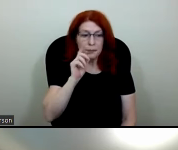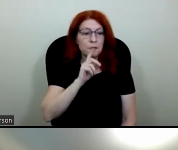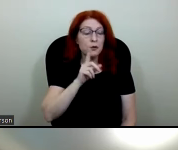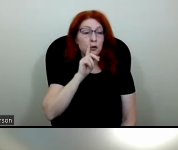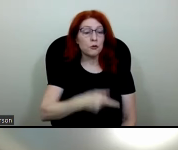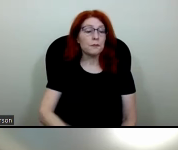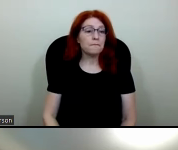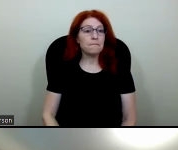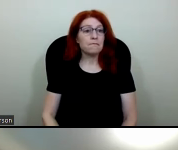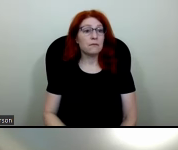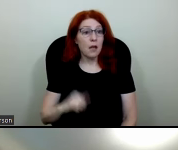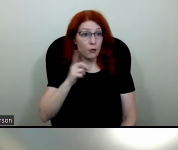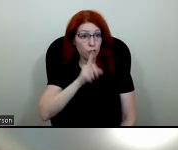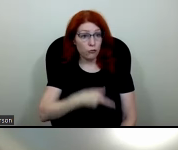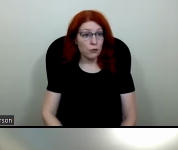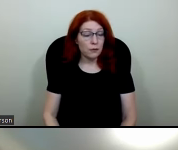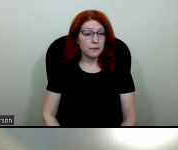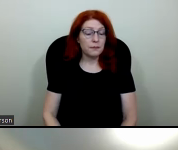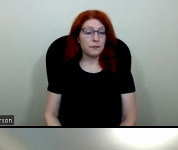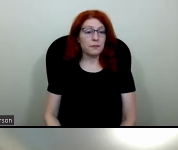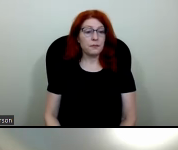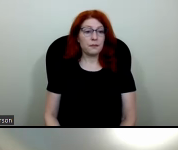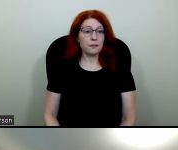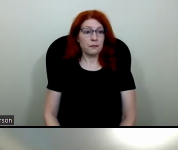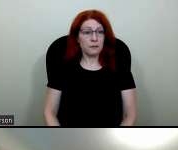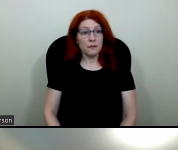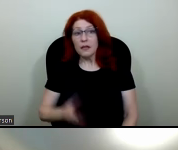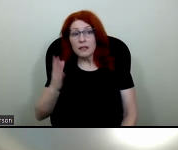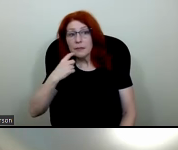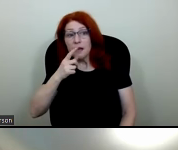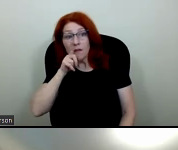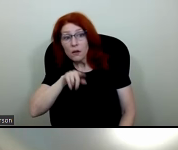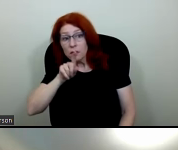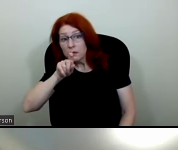says true. Any more truths? Any false out there?